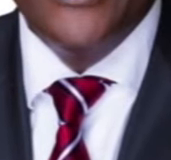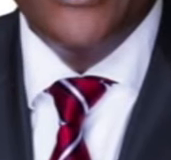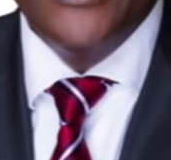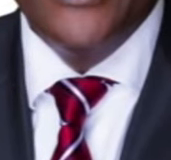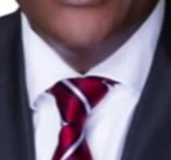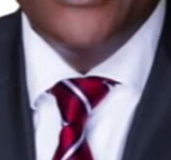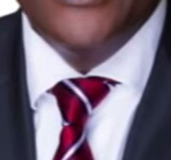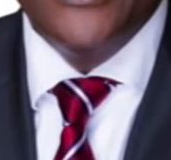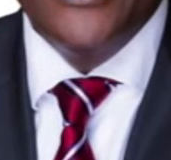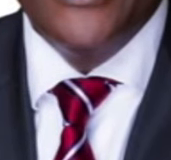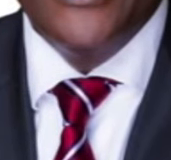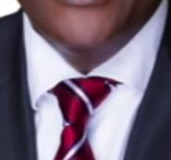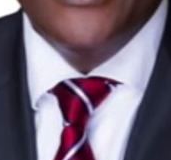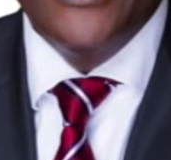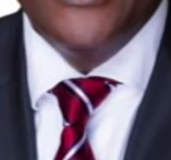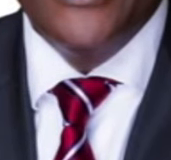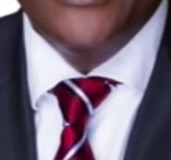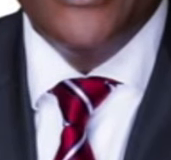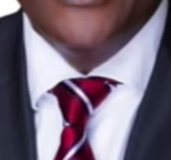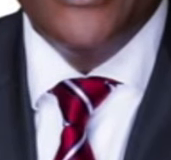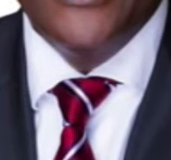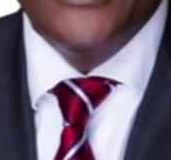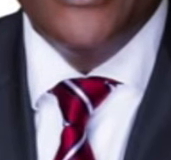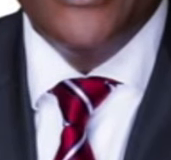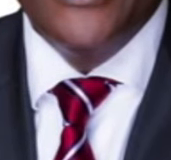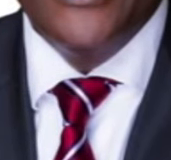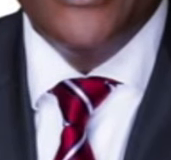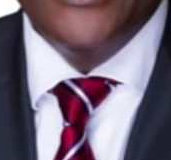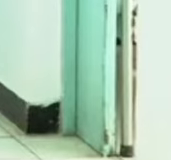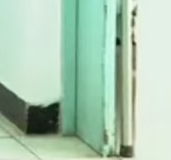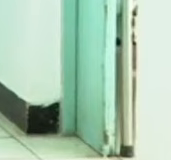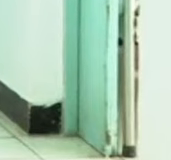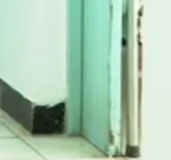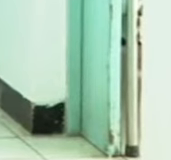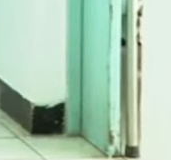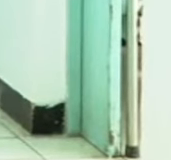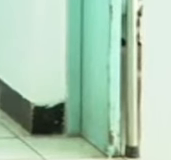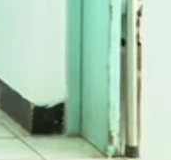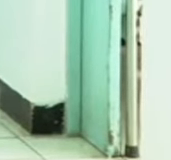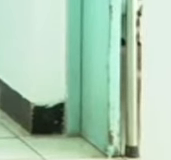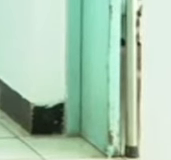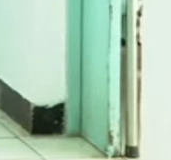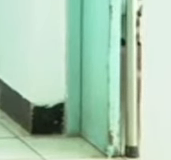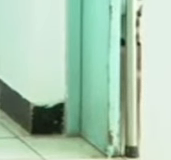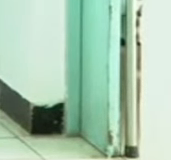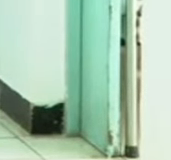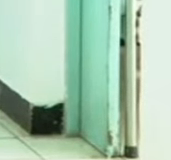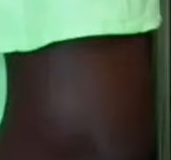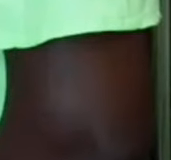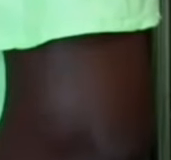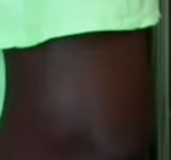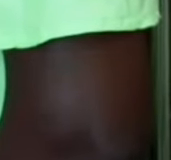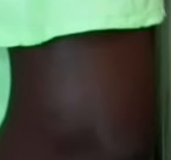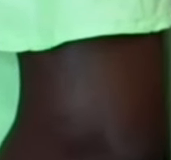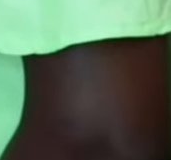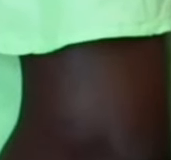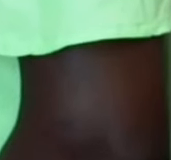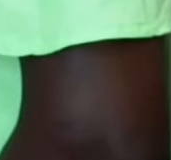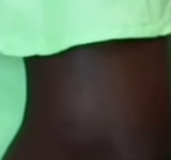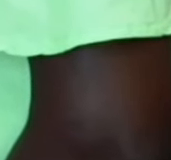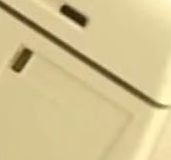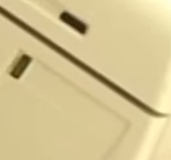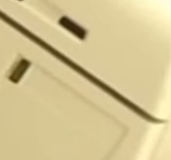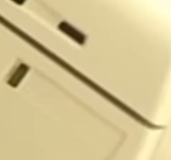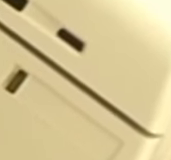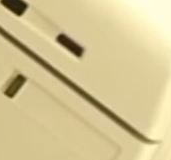the 47 counties. He was also involved in the inception and actualization of universal health coverage. Apart